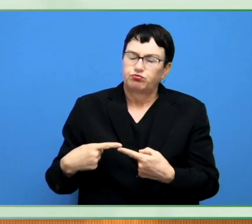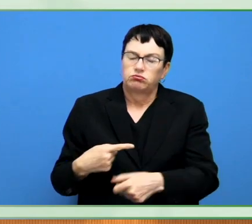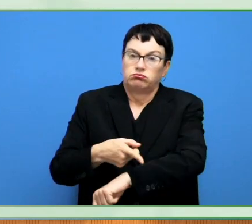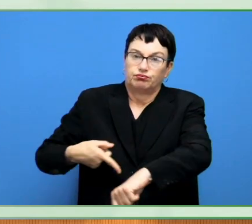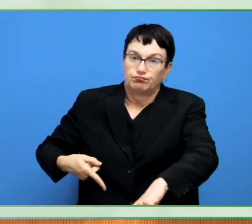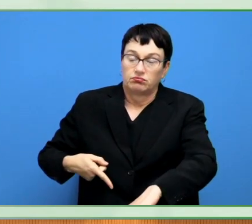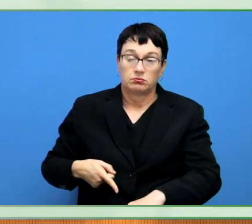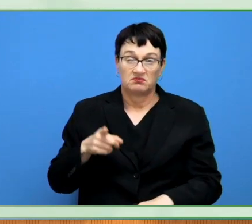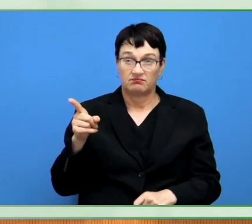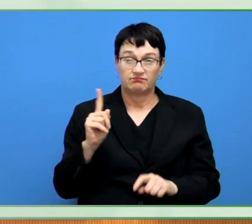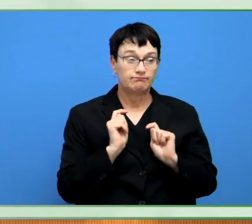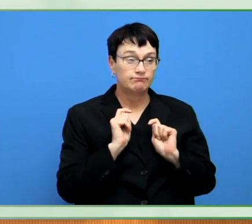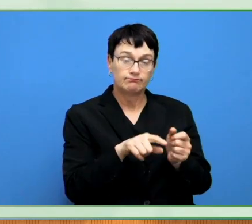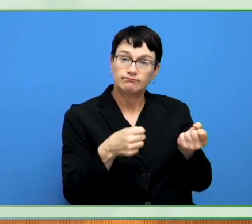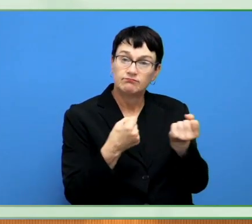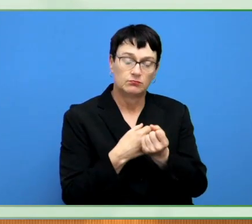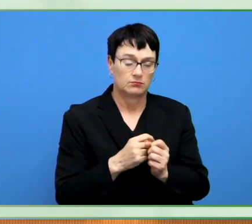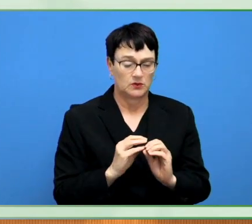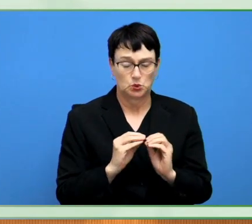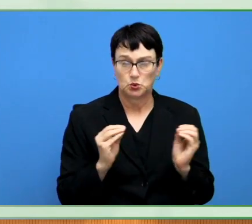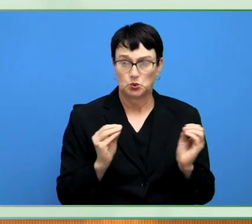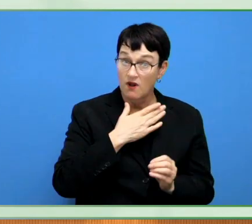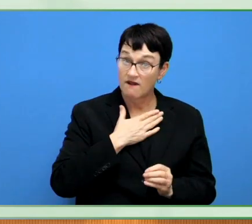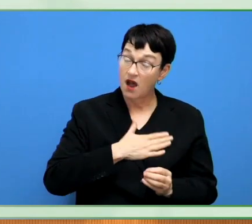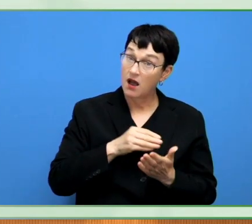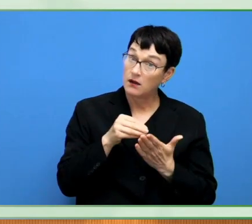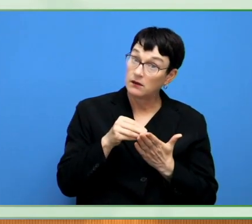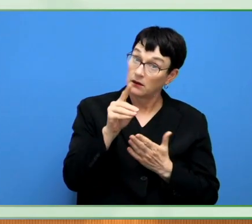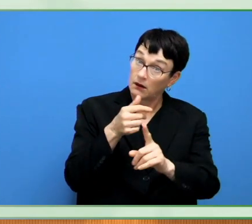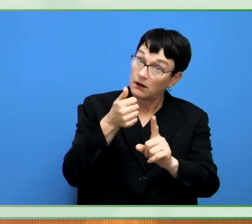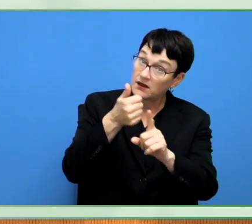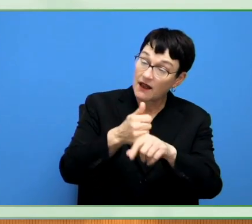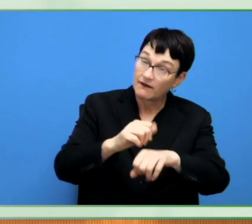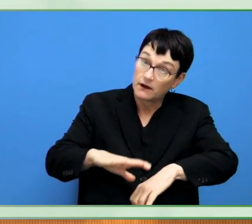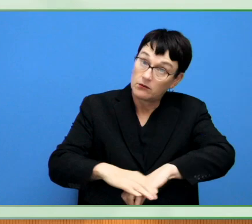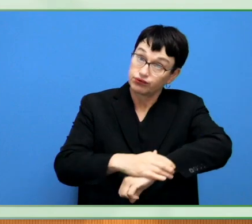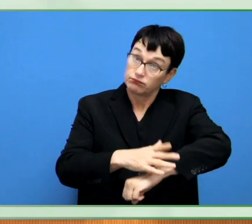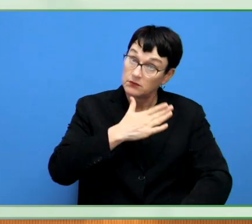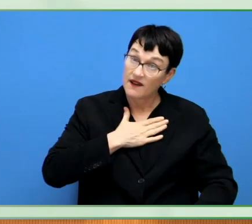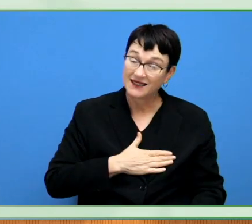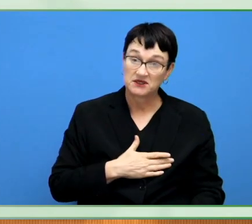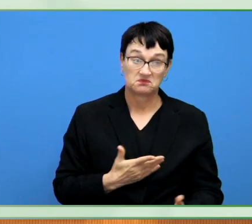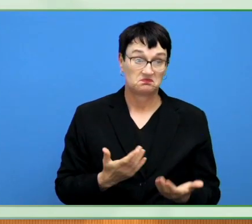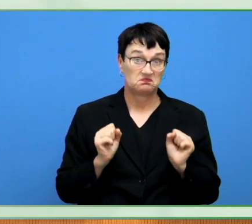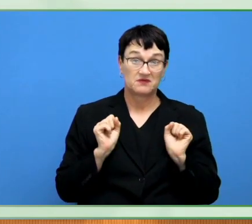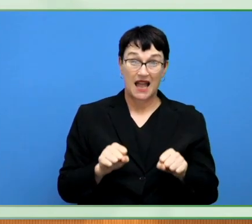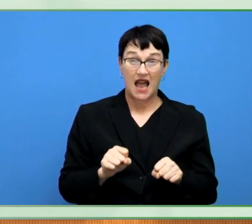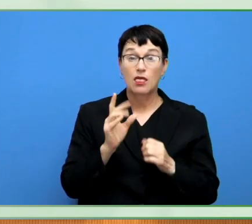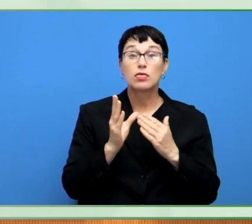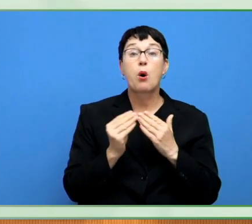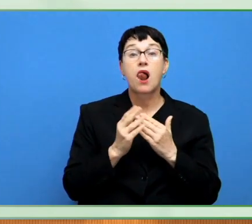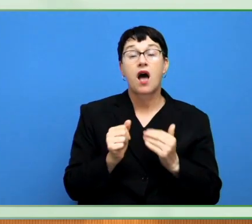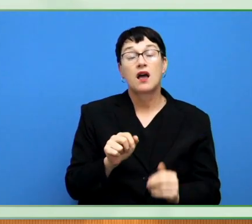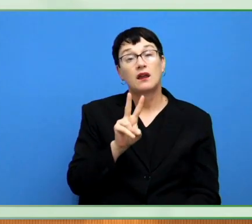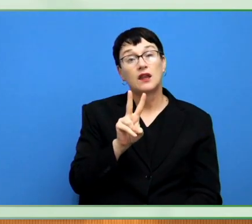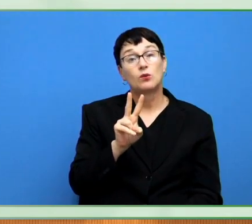And if you want to buy a prosthesis for yourself, a robotic imported prosthesis can jump to cost $25,000. So in order for